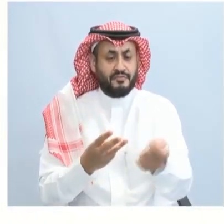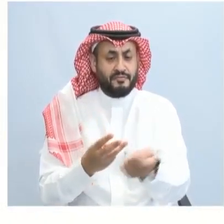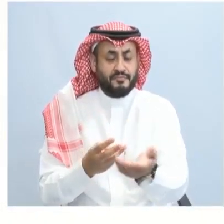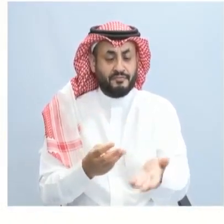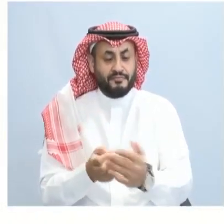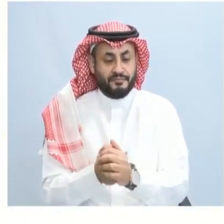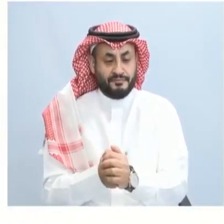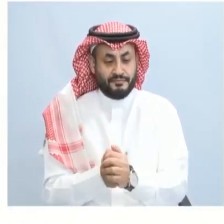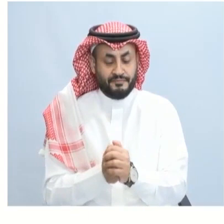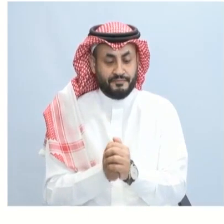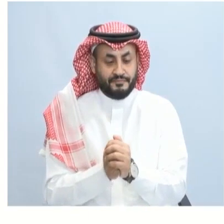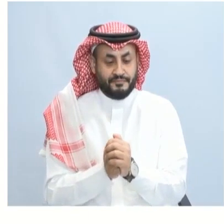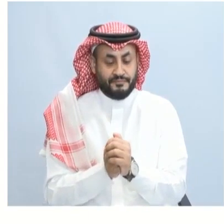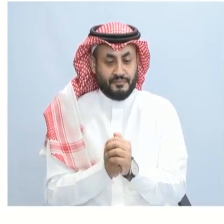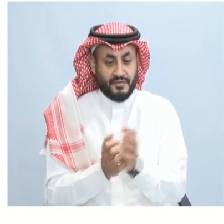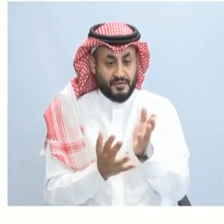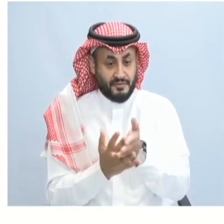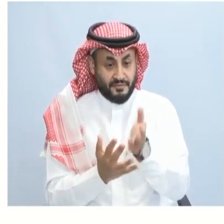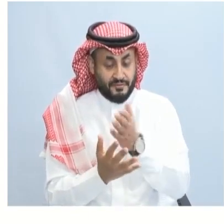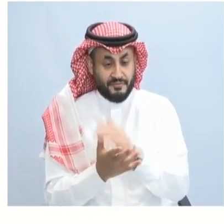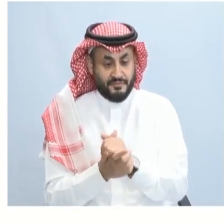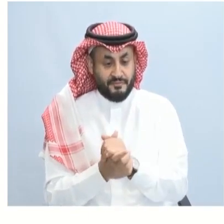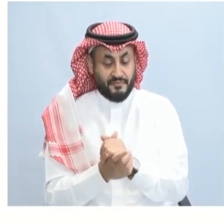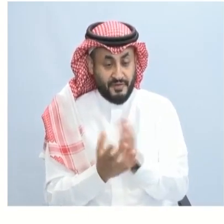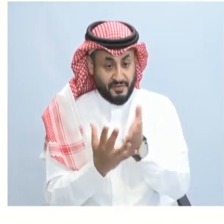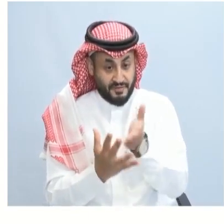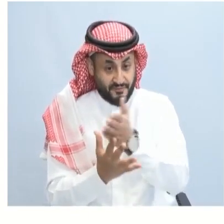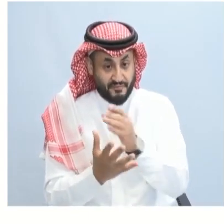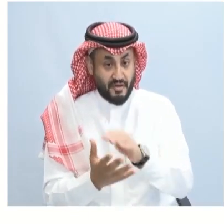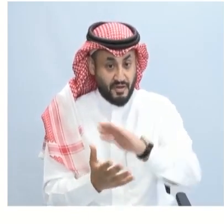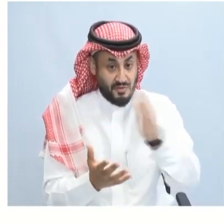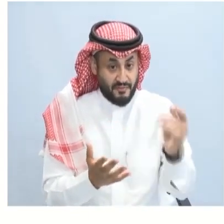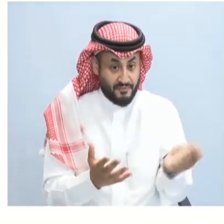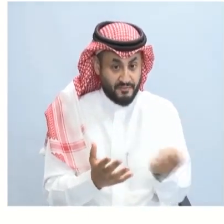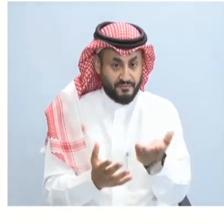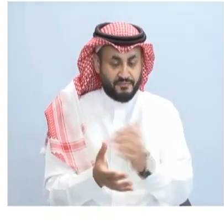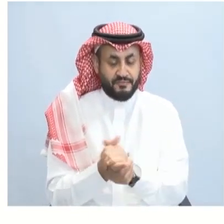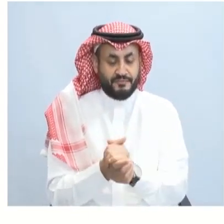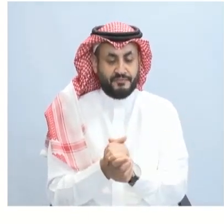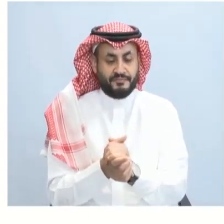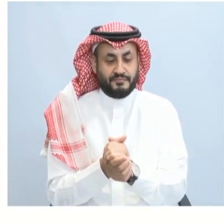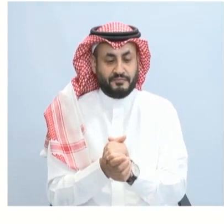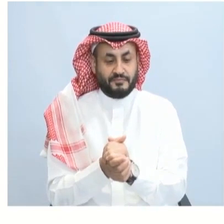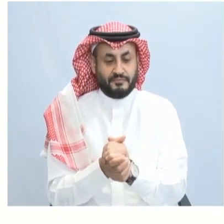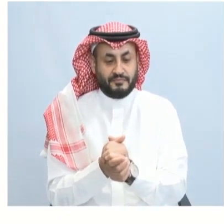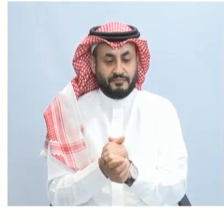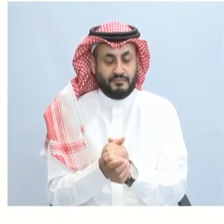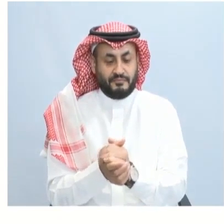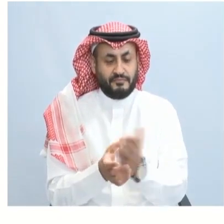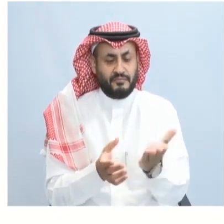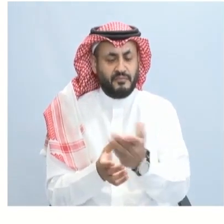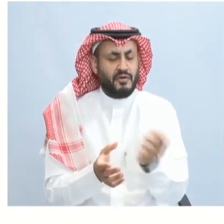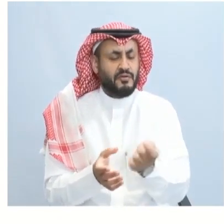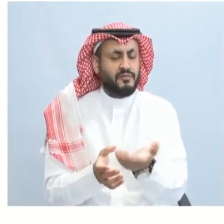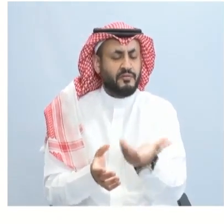to remind you that this is the second part, so we're going to start from the beginning. We have, but he didn't get accepted. So what did you